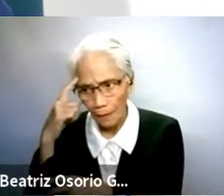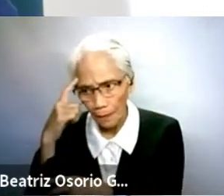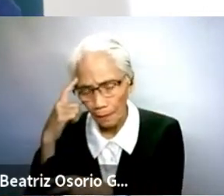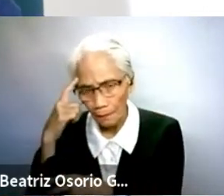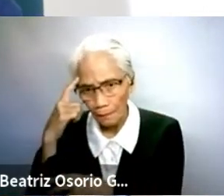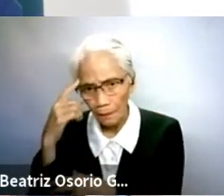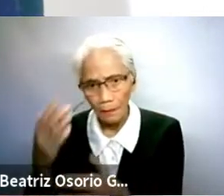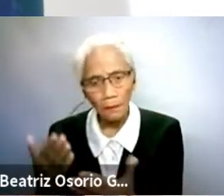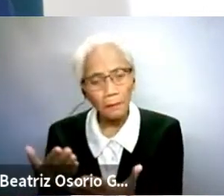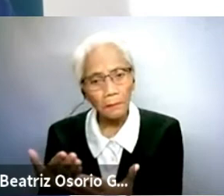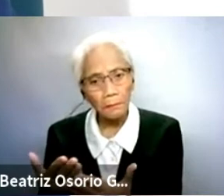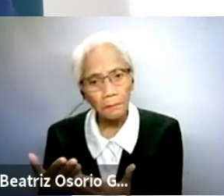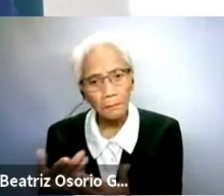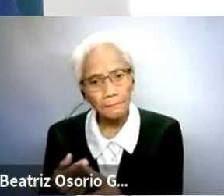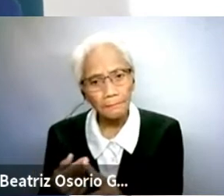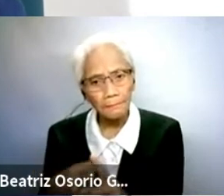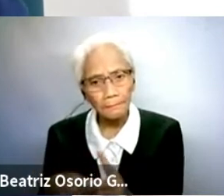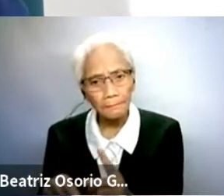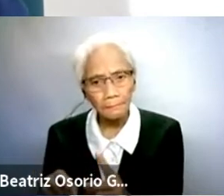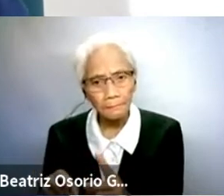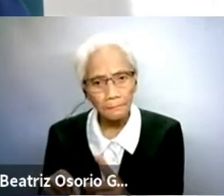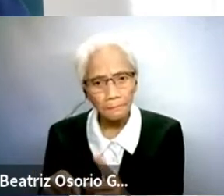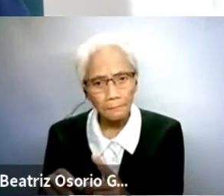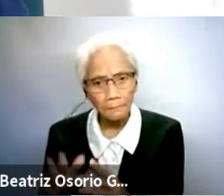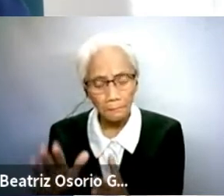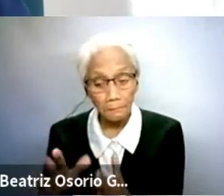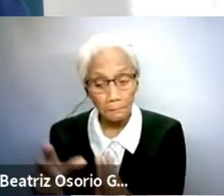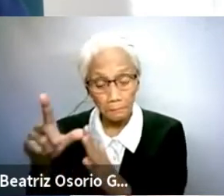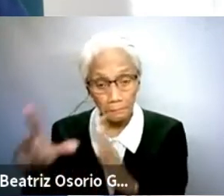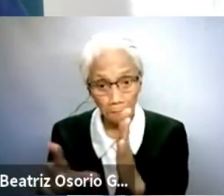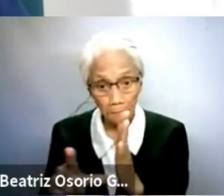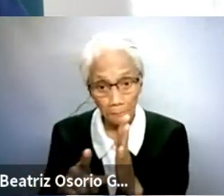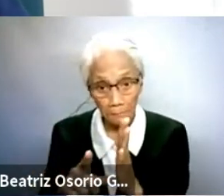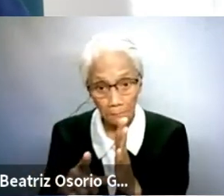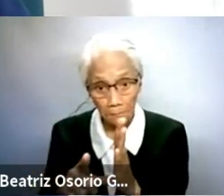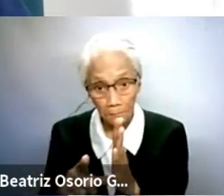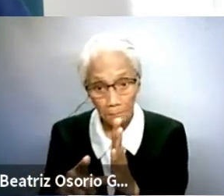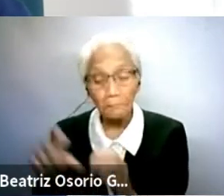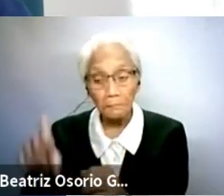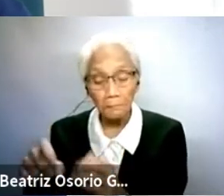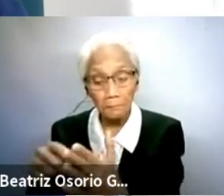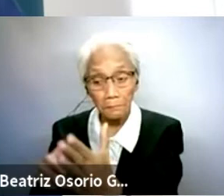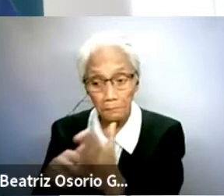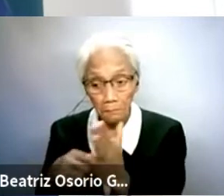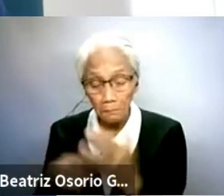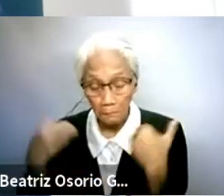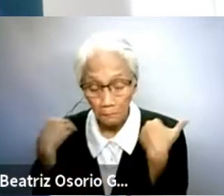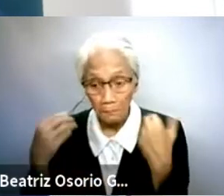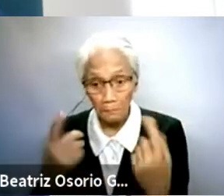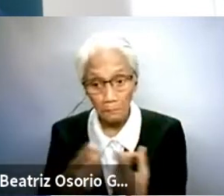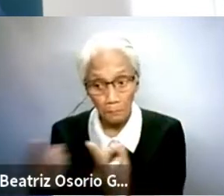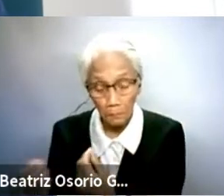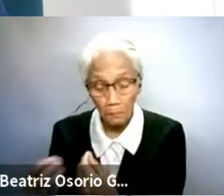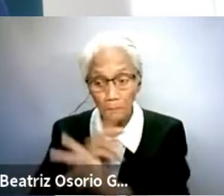parliamentarian, that when I brought the legislation into Parliament that had to do with data protection for